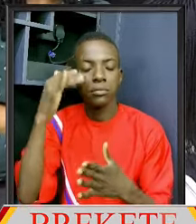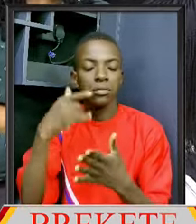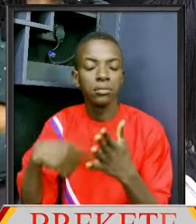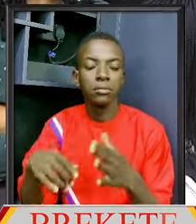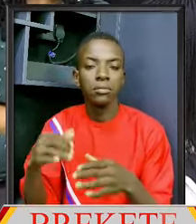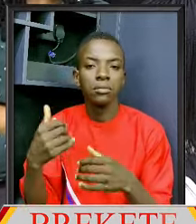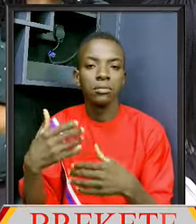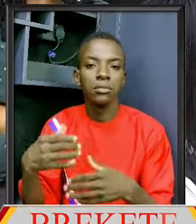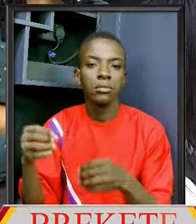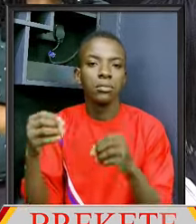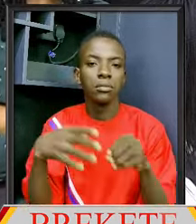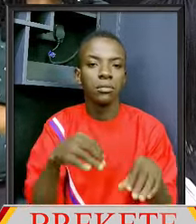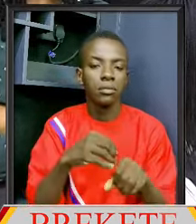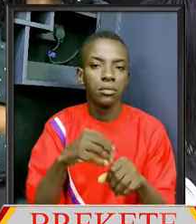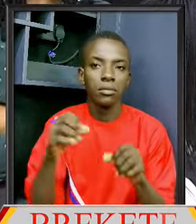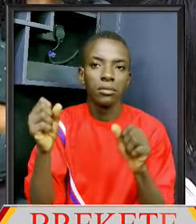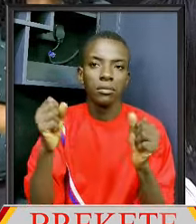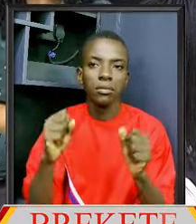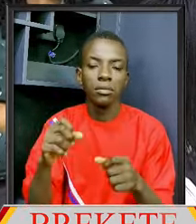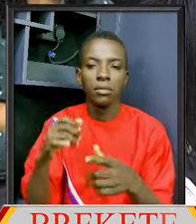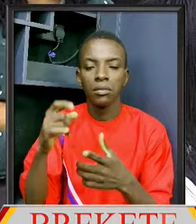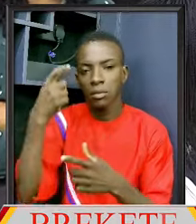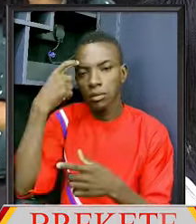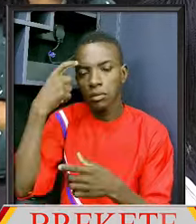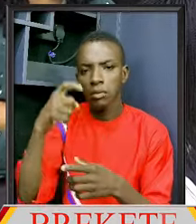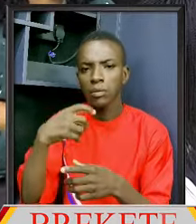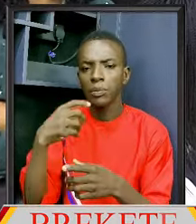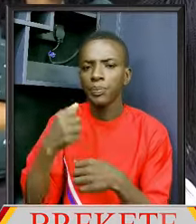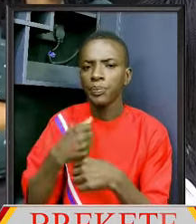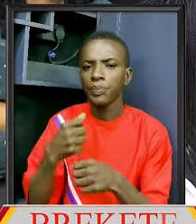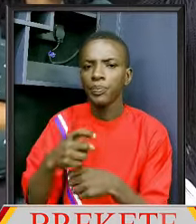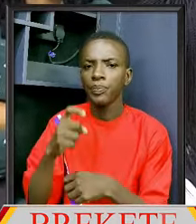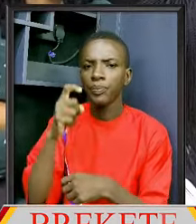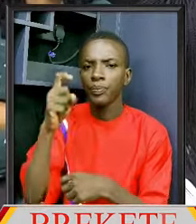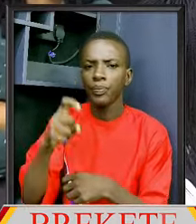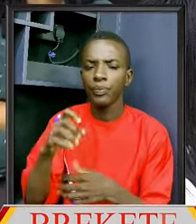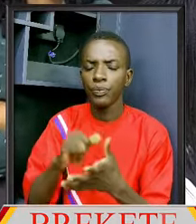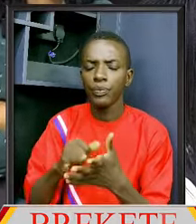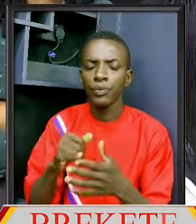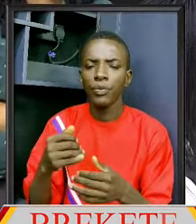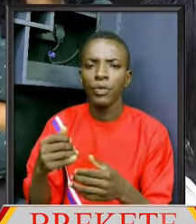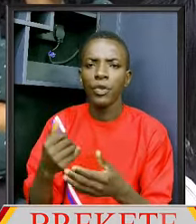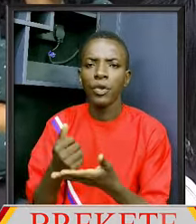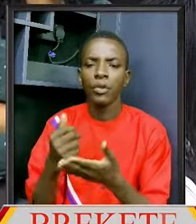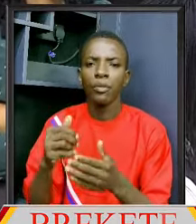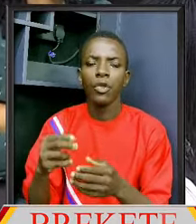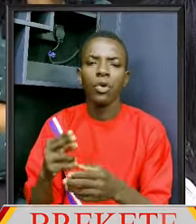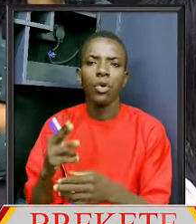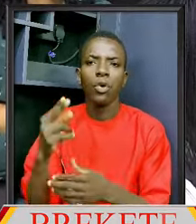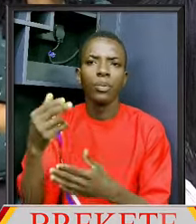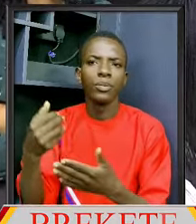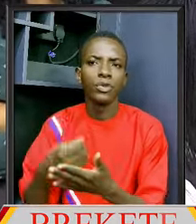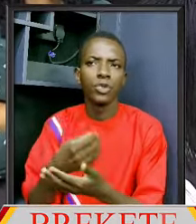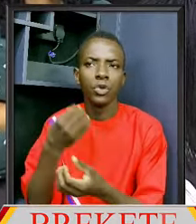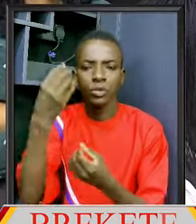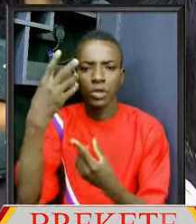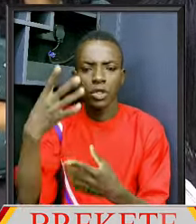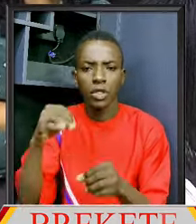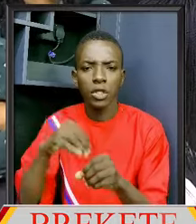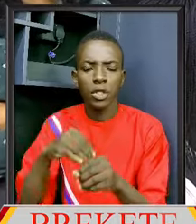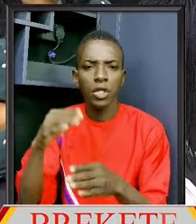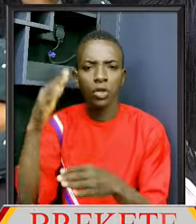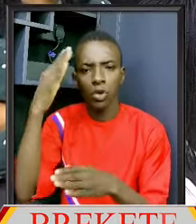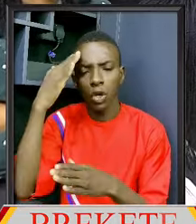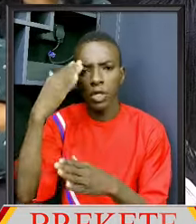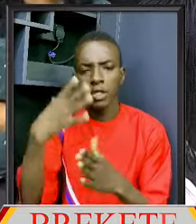what you don't put in system, and where government also make mandatory to help you to the day updated in knowledge and